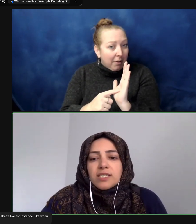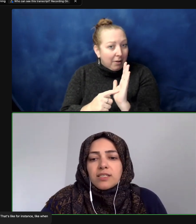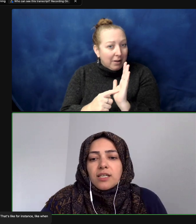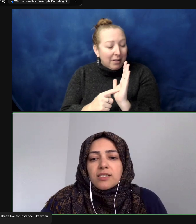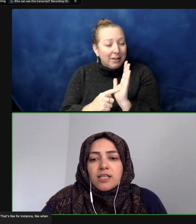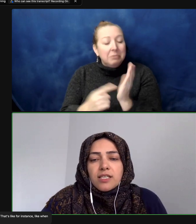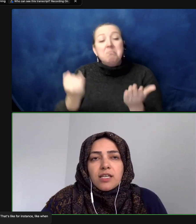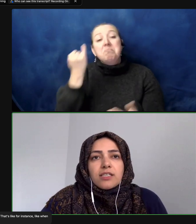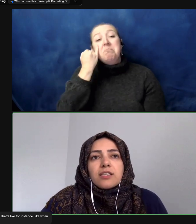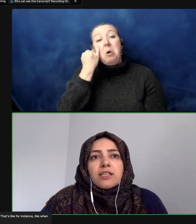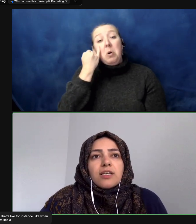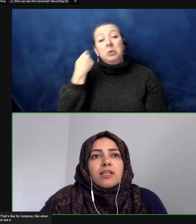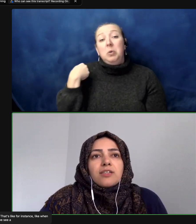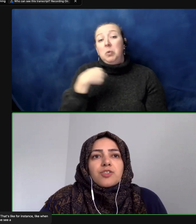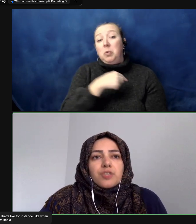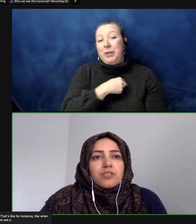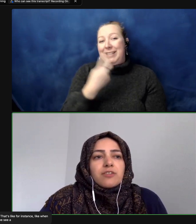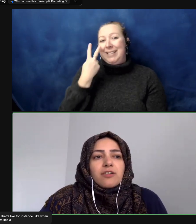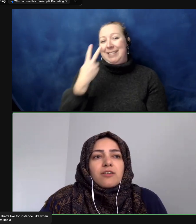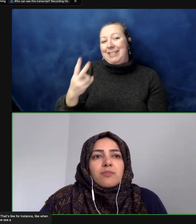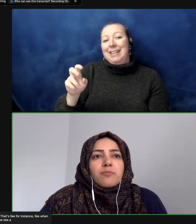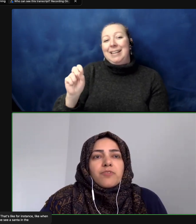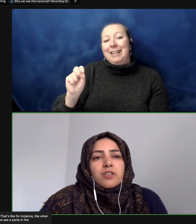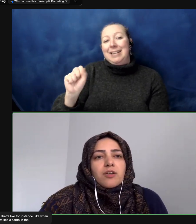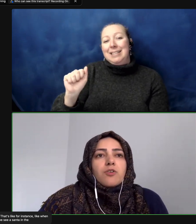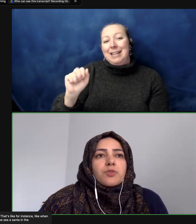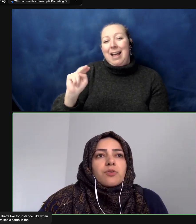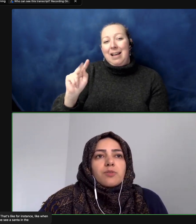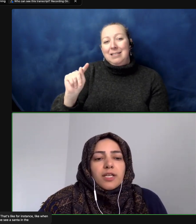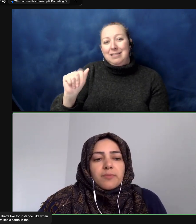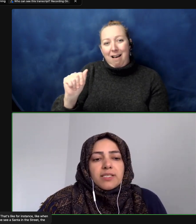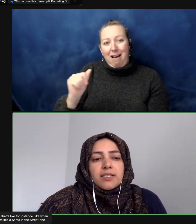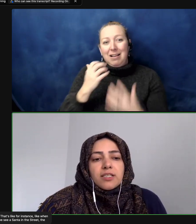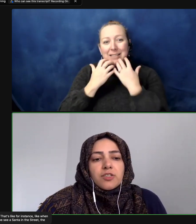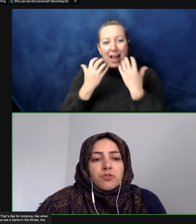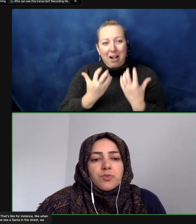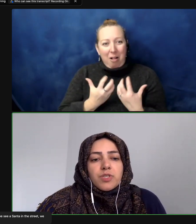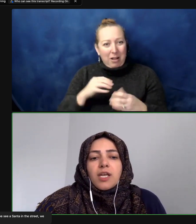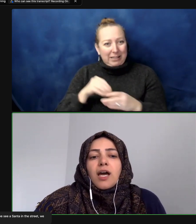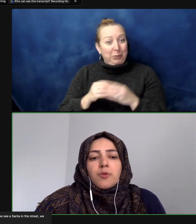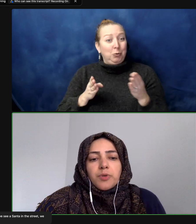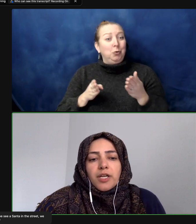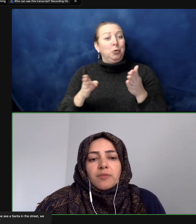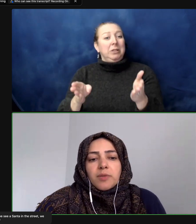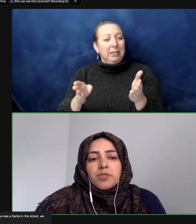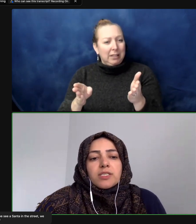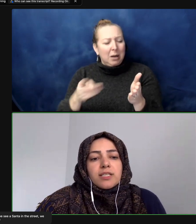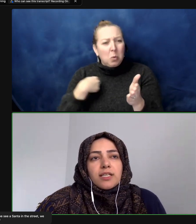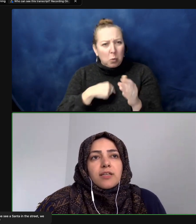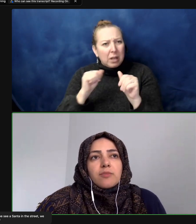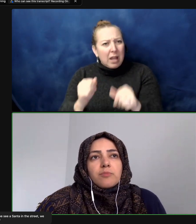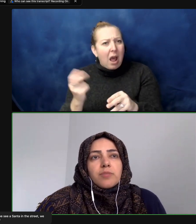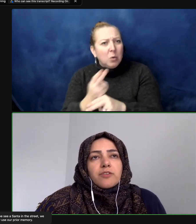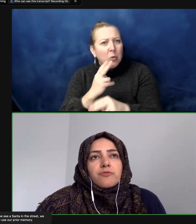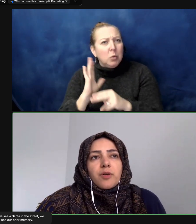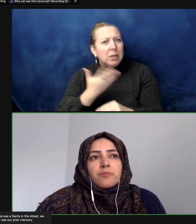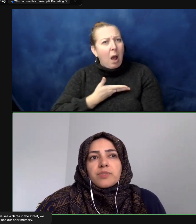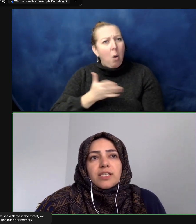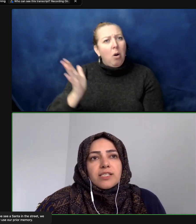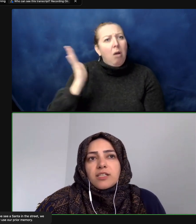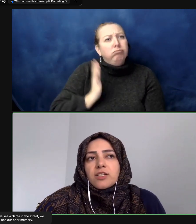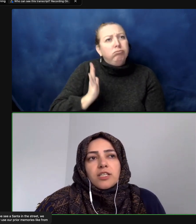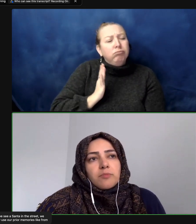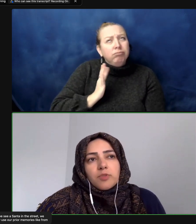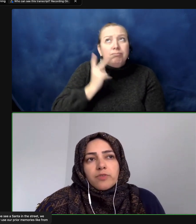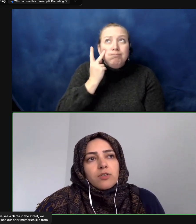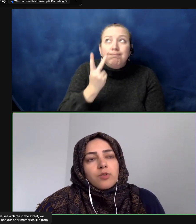when we see Santa in the street, we also basically use our prior memories, from